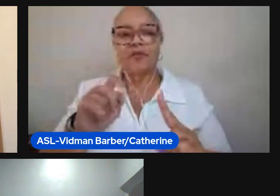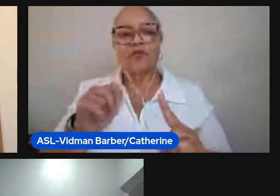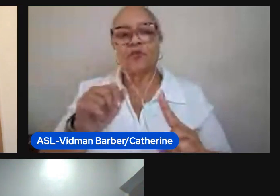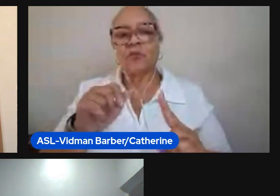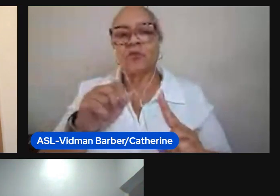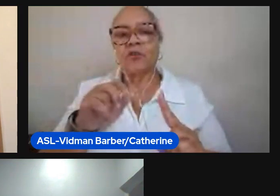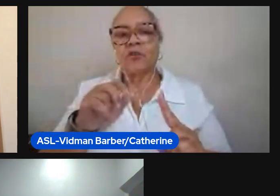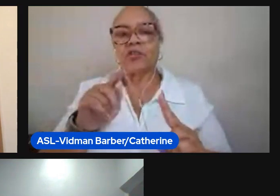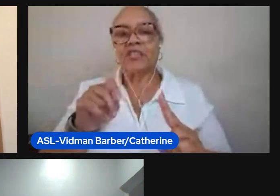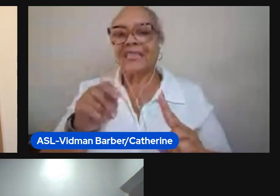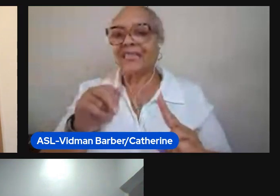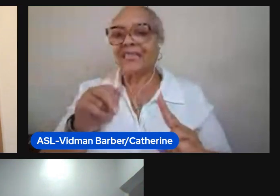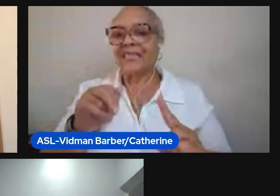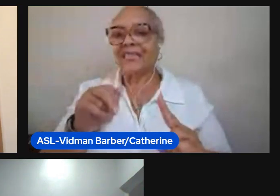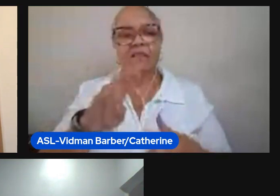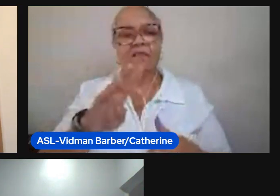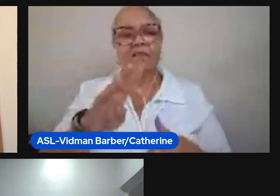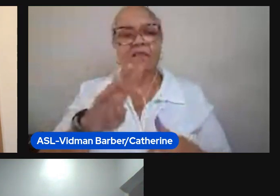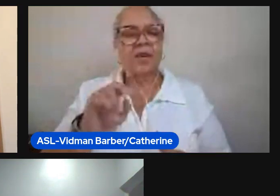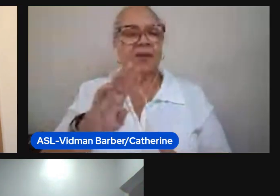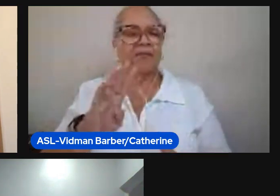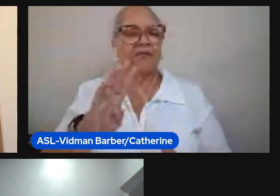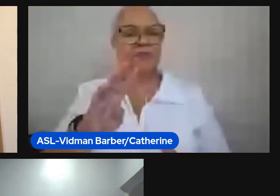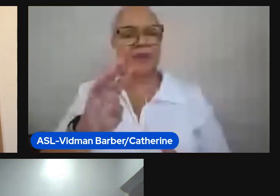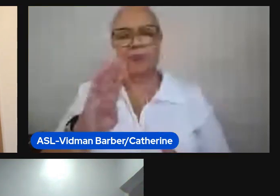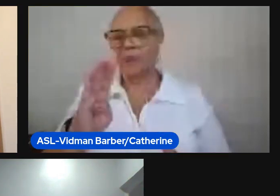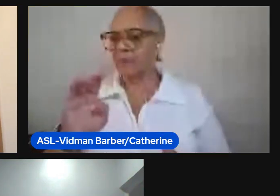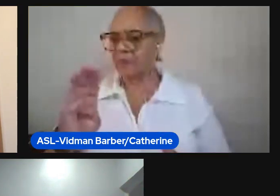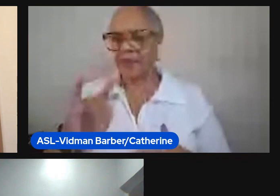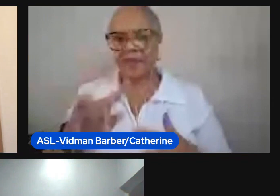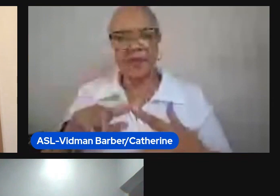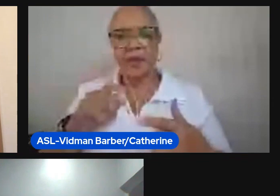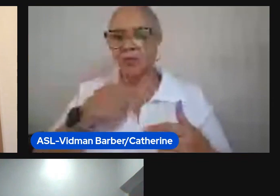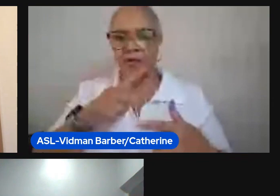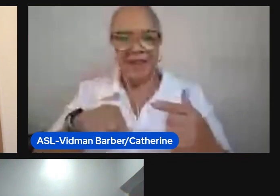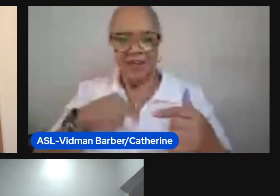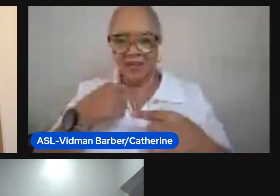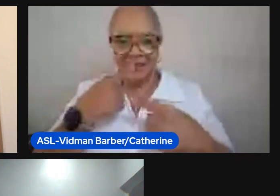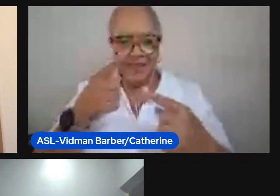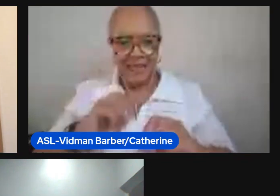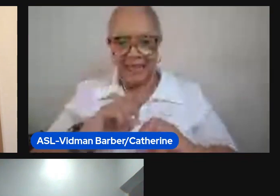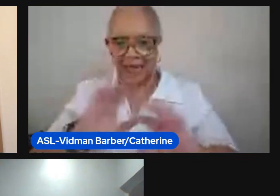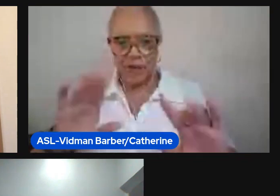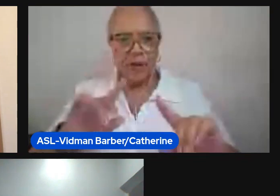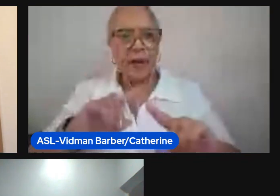4-HEM-EBV. I'm so sorry if I couldn't get the name so well. The question is